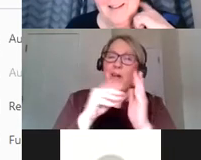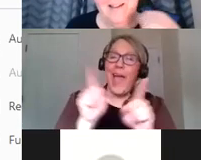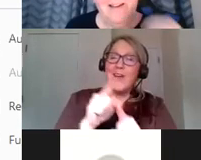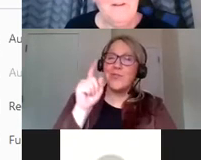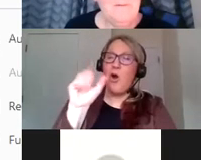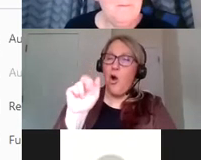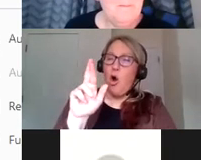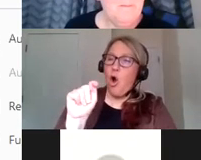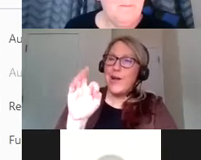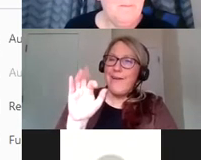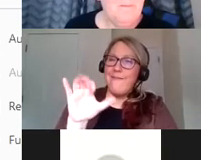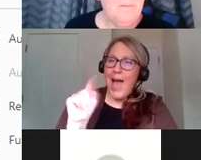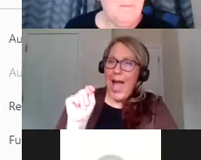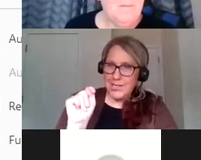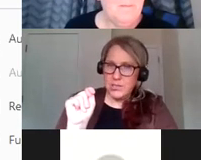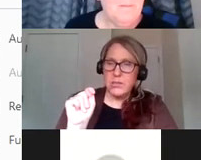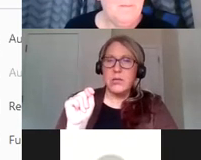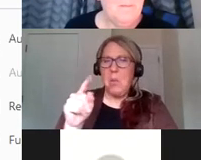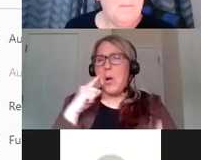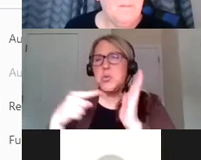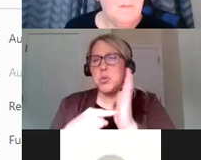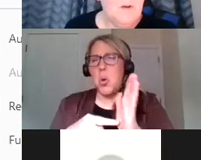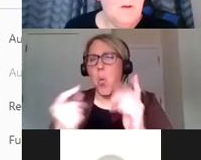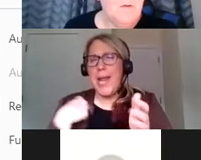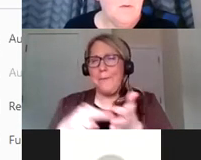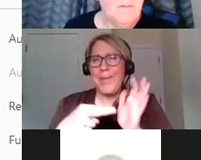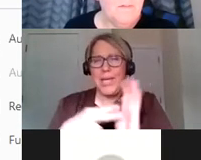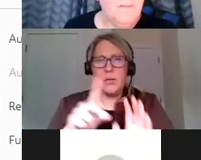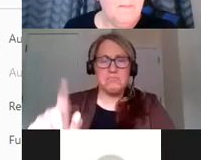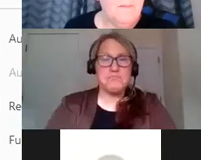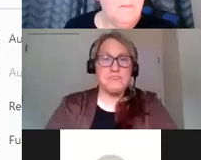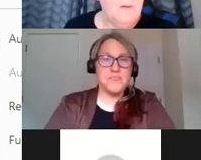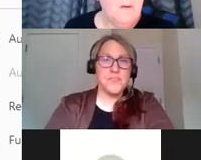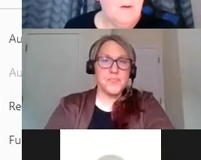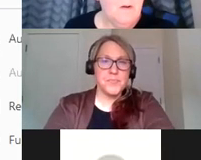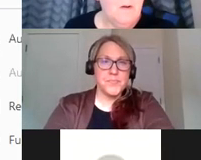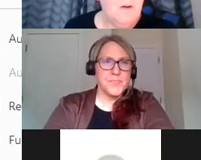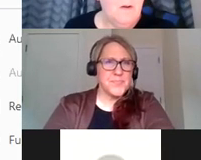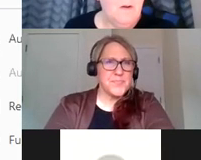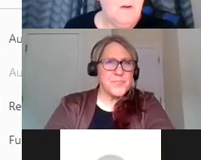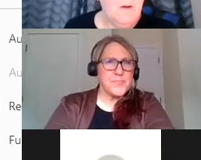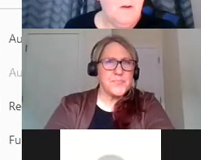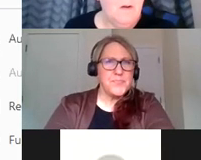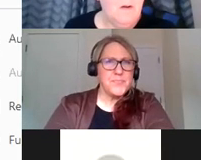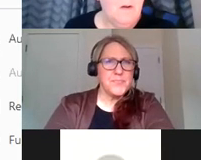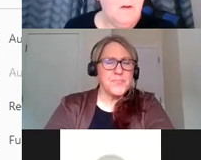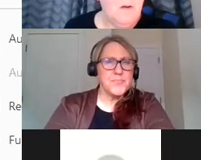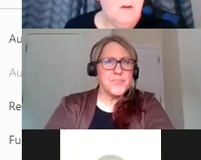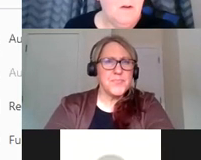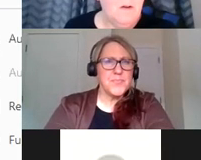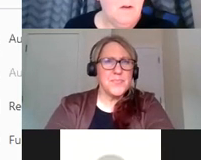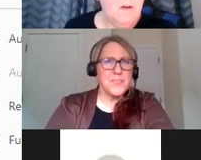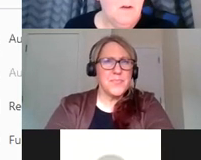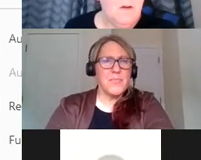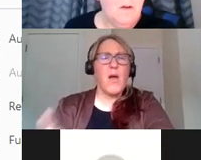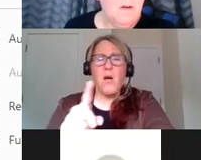And you know what we can show them. Sure. So by going into,